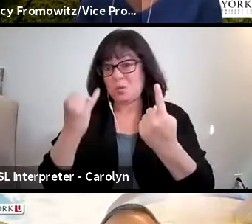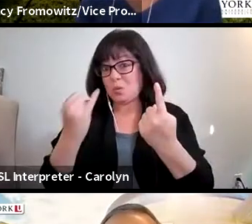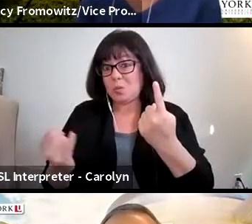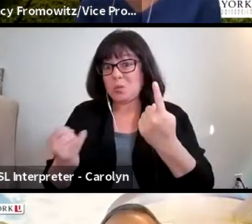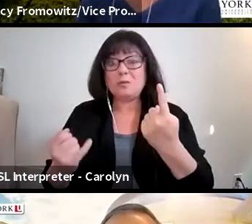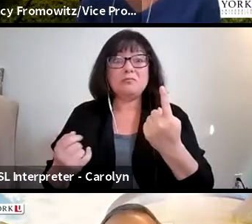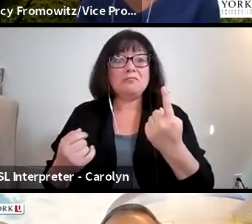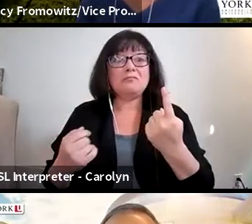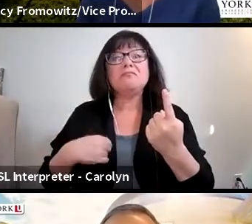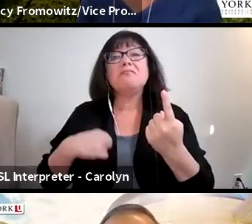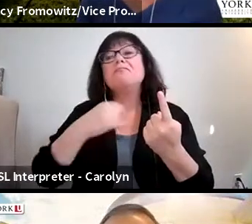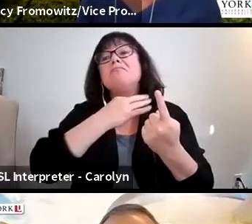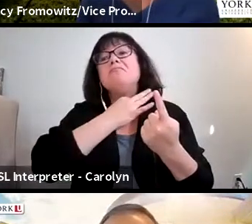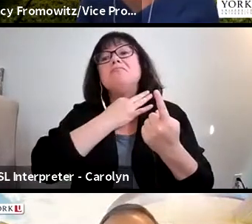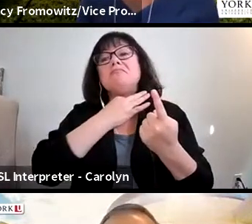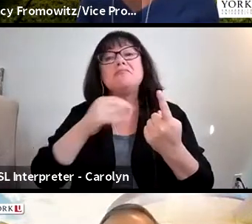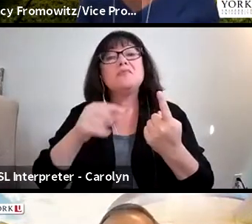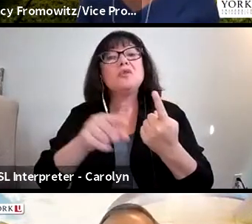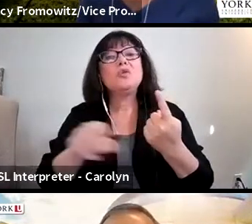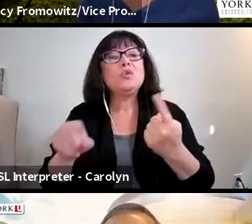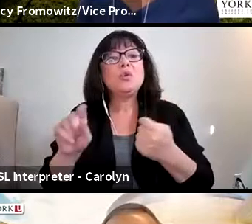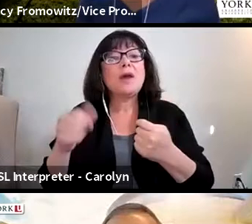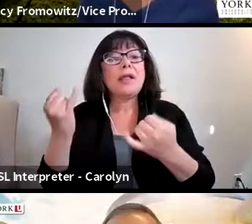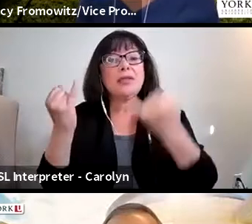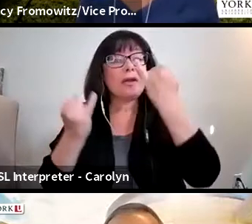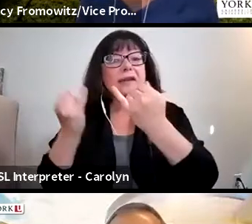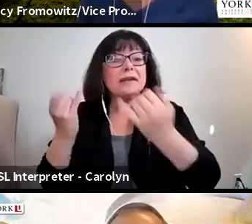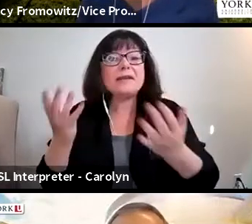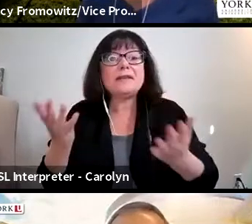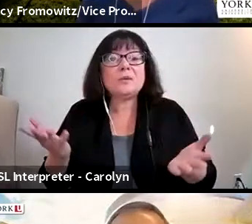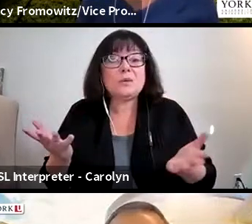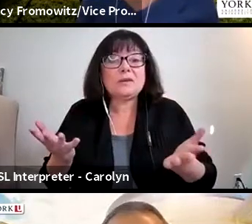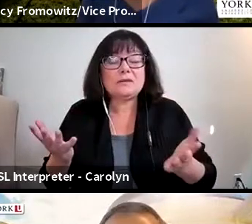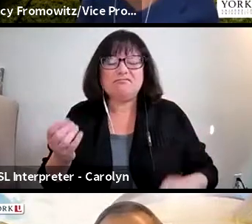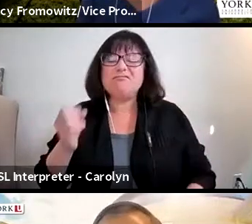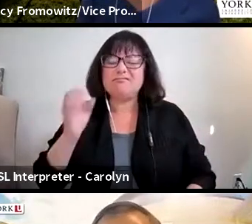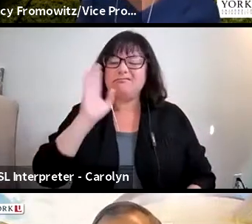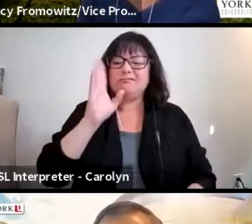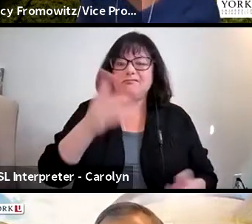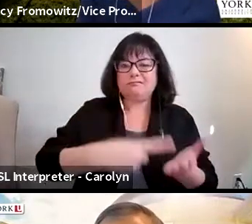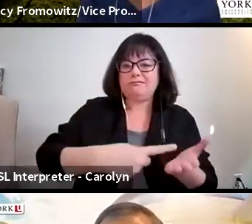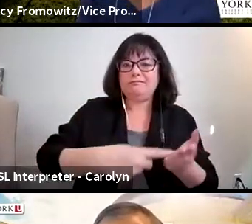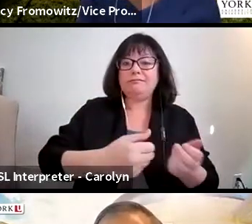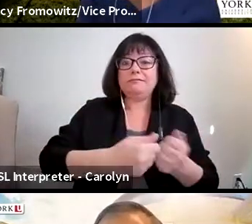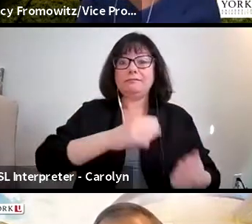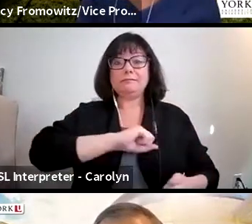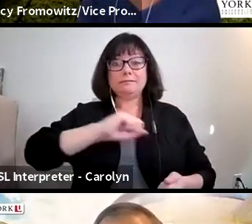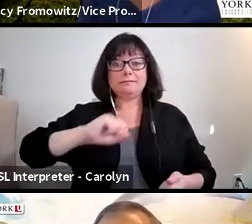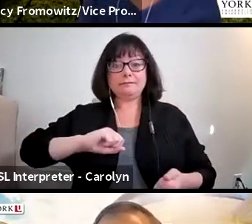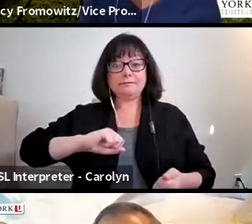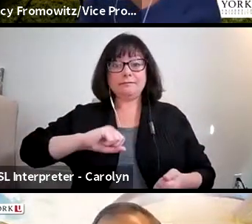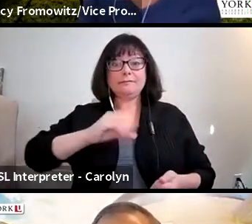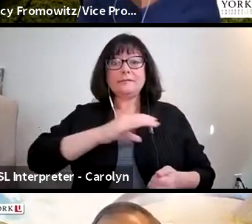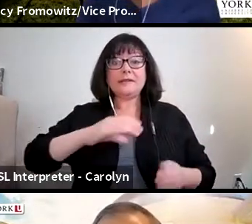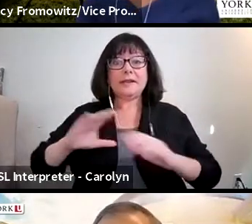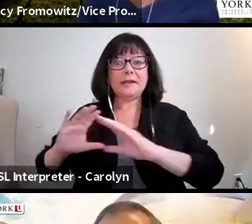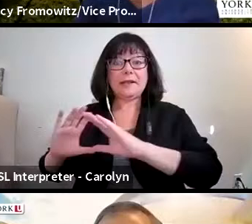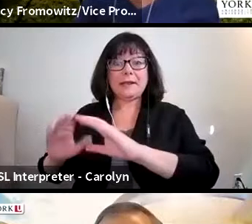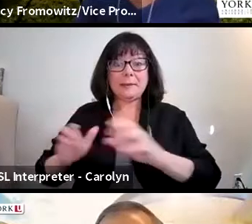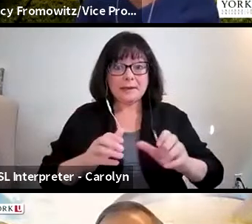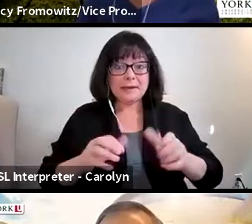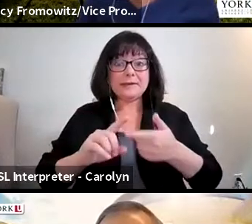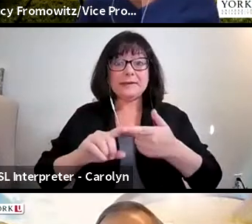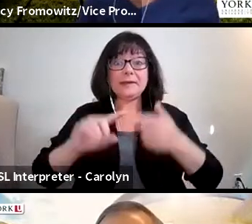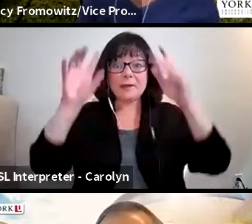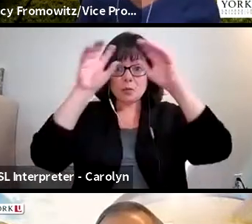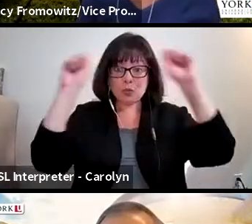other ideas. We'll be talking about this certainly with the Senate committees, certainly with the President's Sustainability Council. We